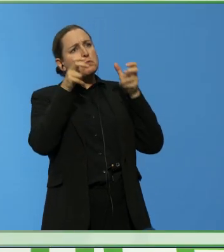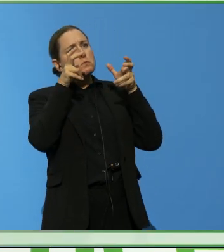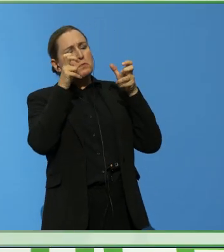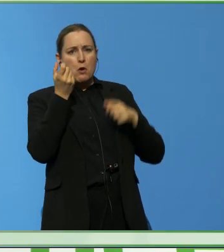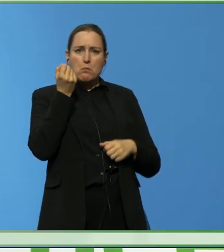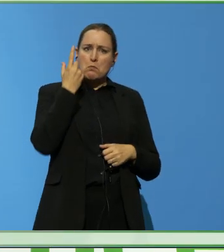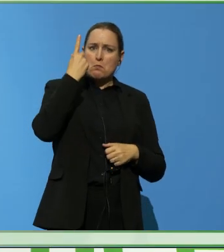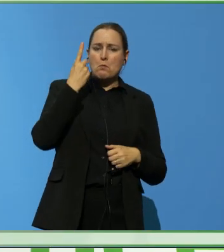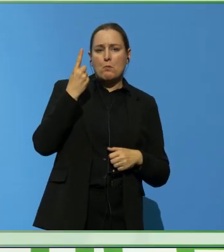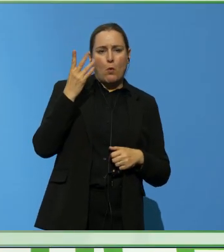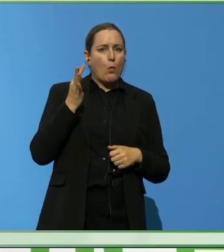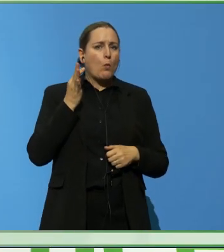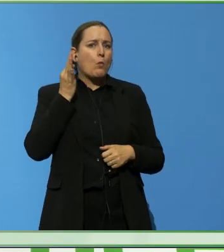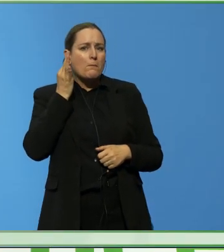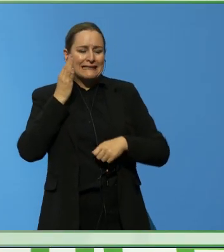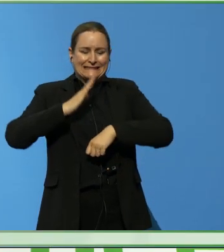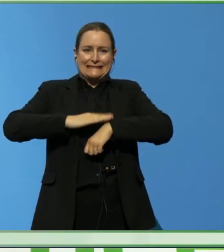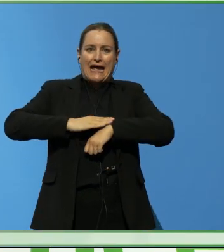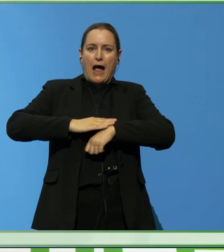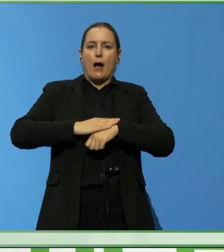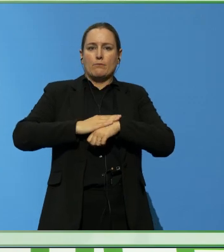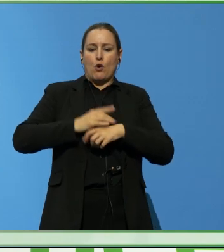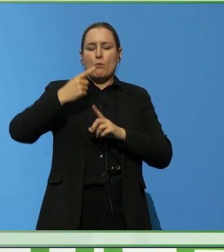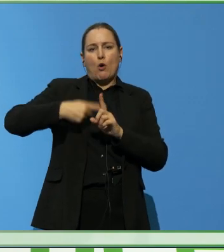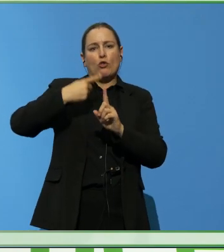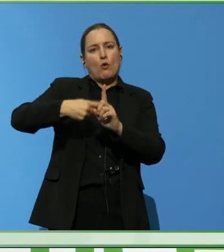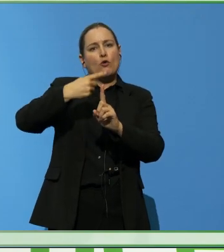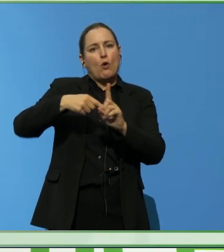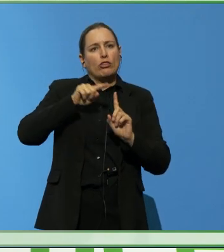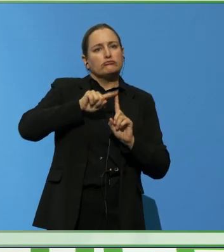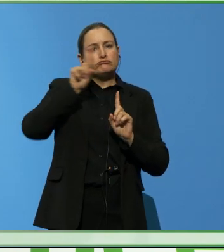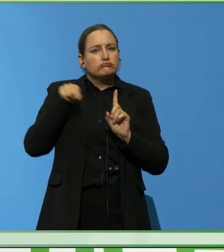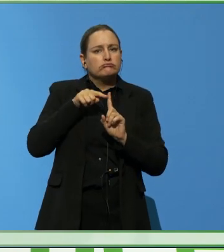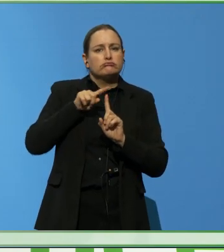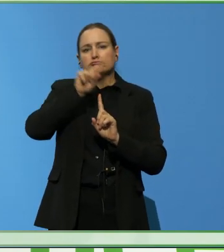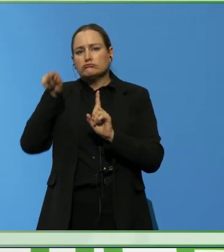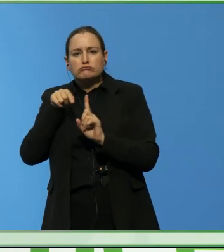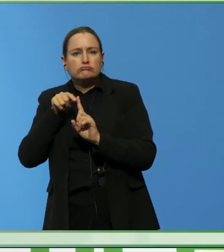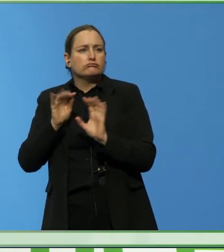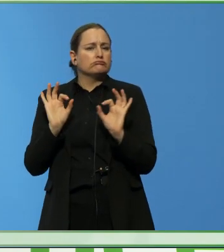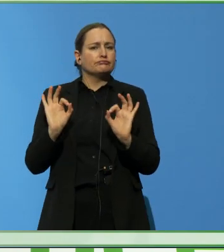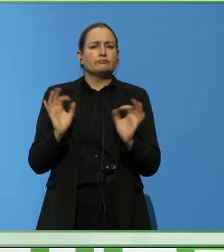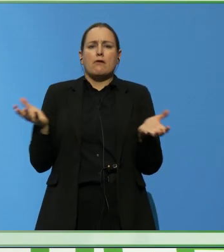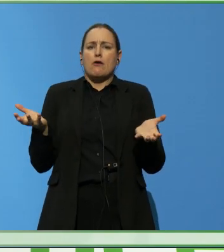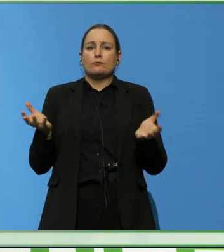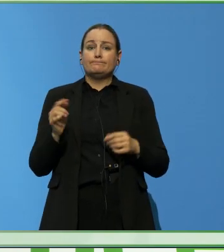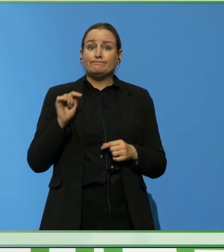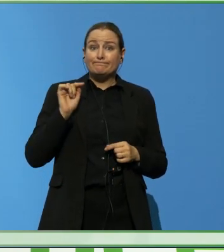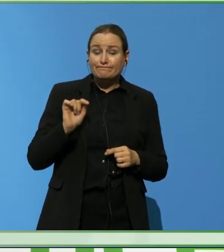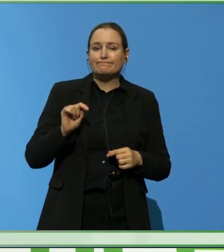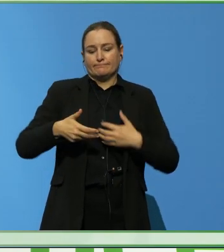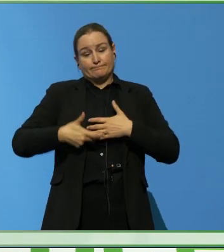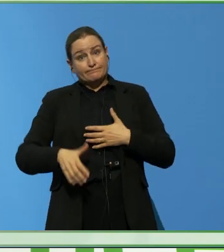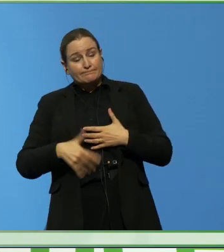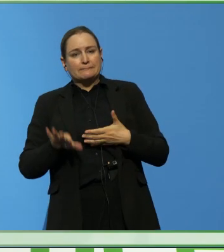cycle, menstruation self-care, and hygiene practices. It also